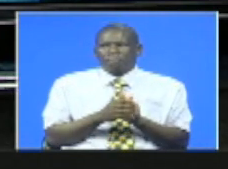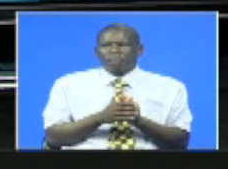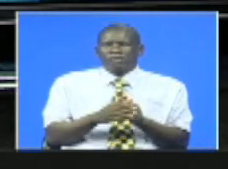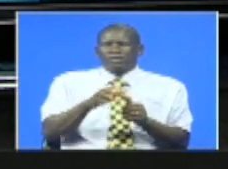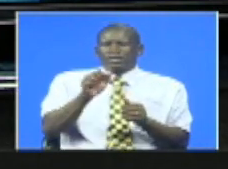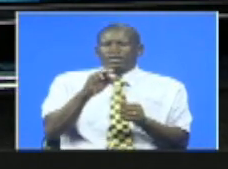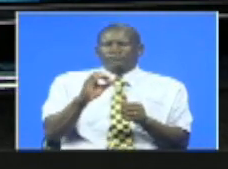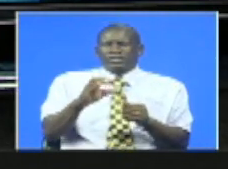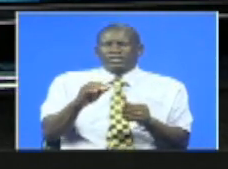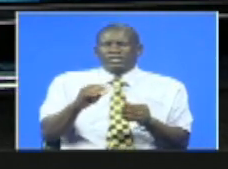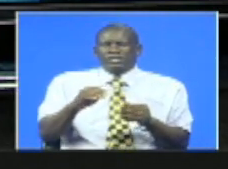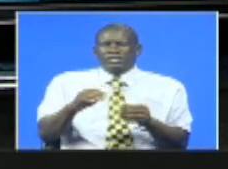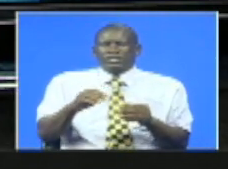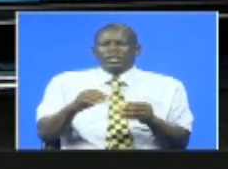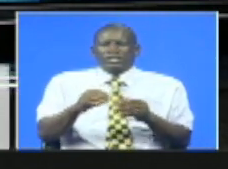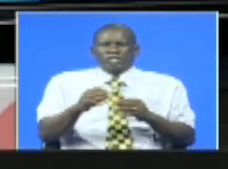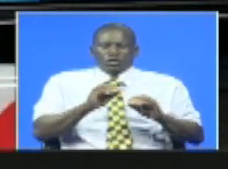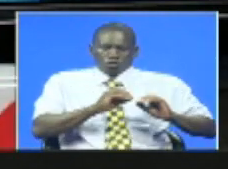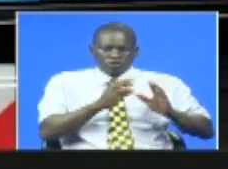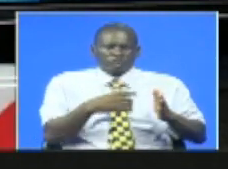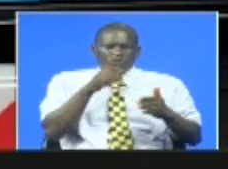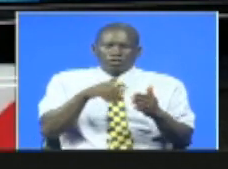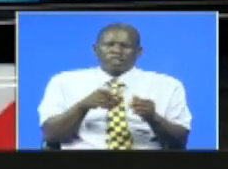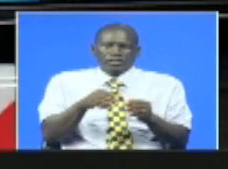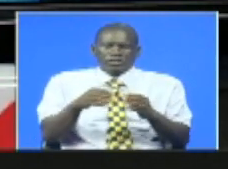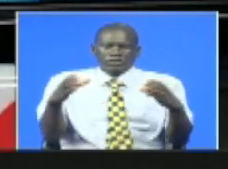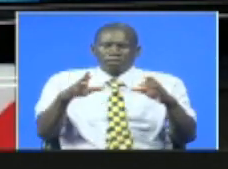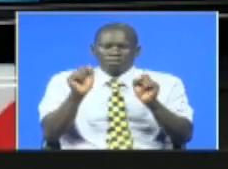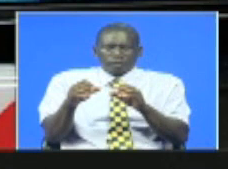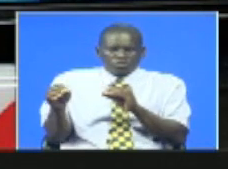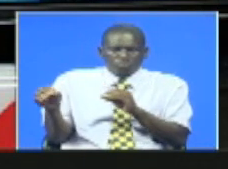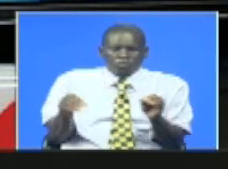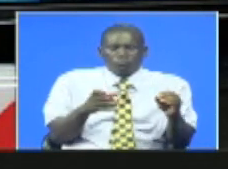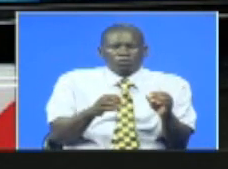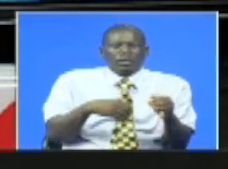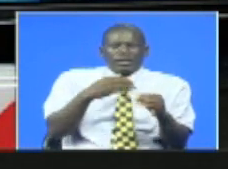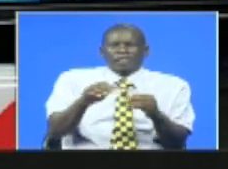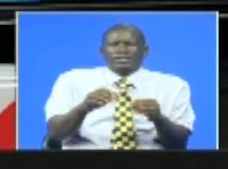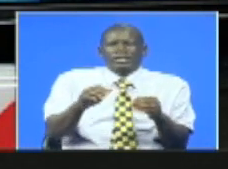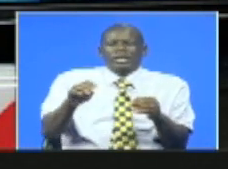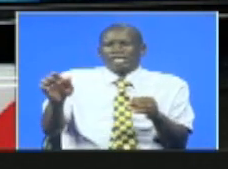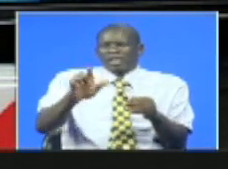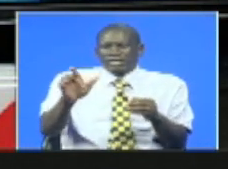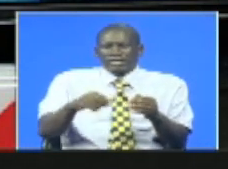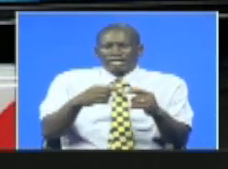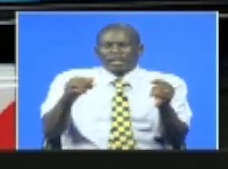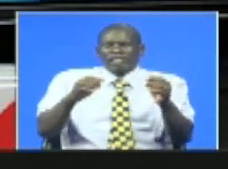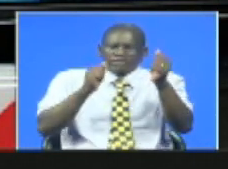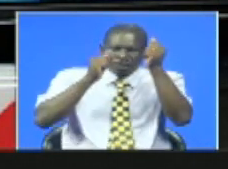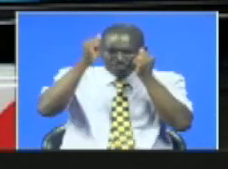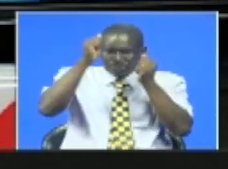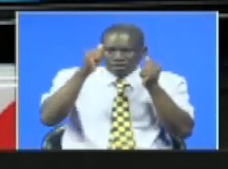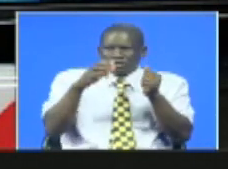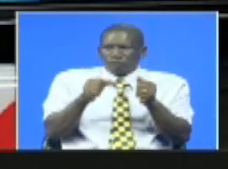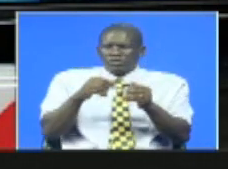AFC Leopards head coach Stewart Hall says his team must now shift focus to the next Kenyan Premier League fixture on Wednesday against Ulinzi Stars. This comes